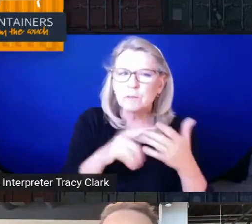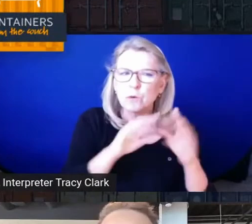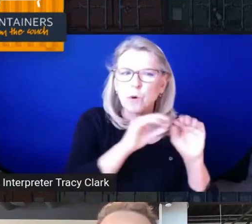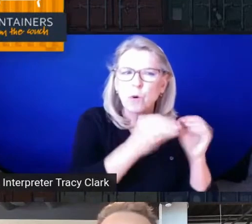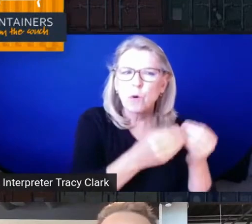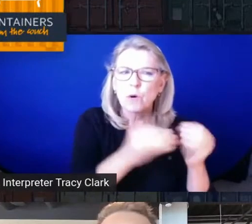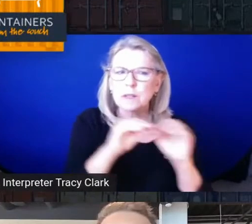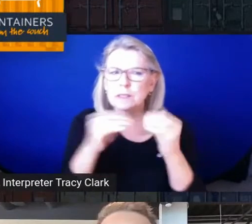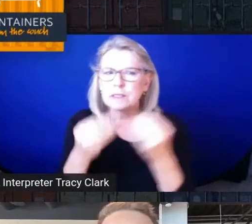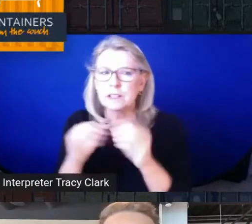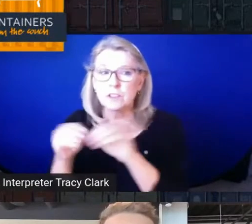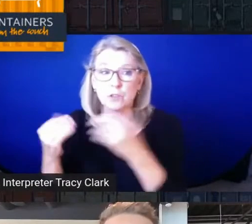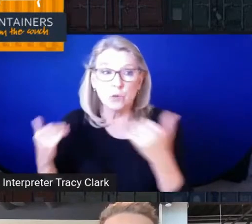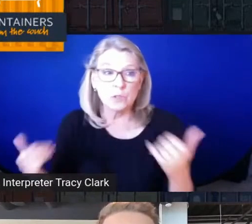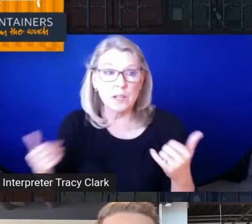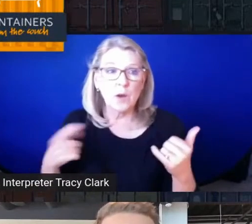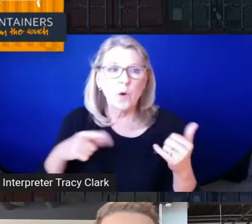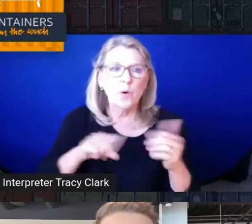hybrid journey?